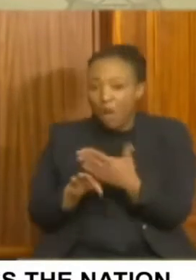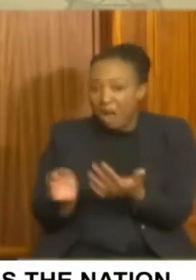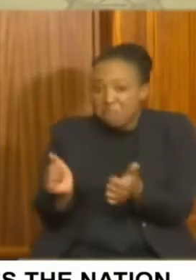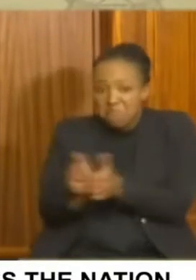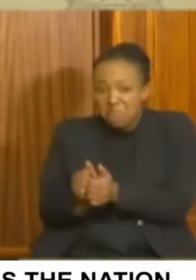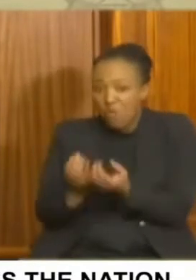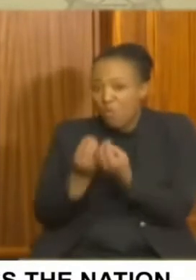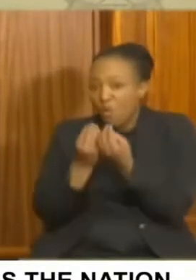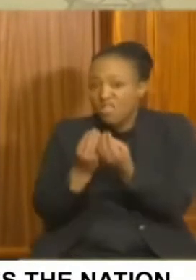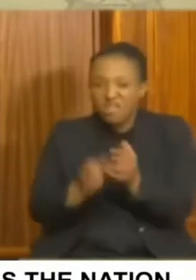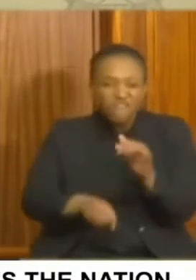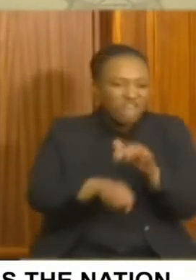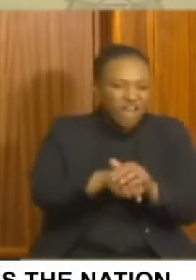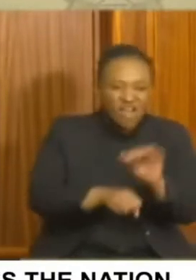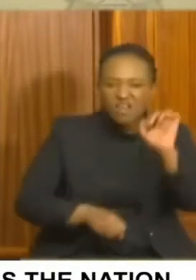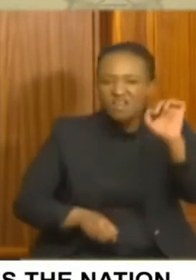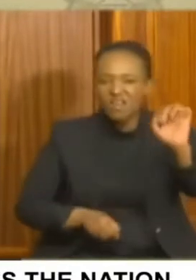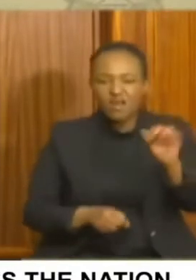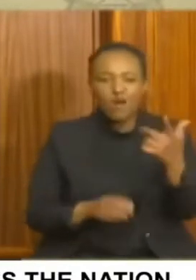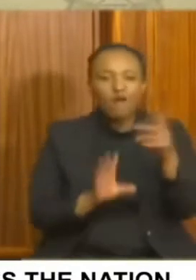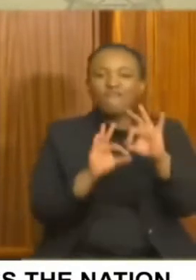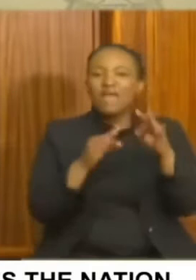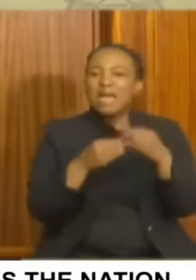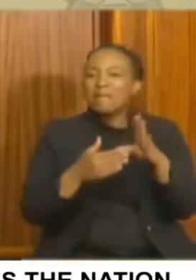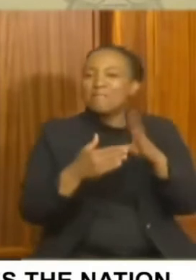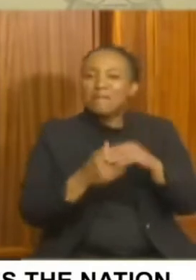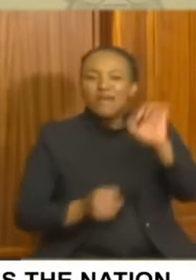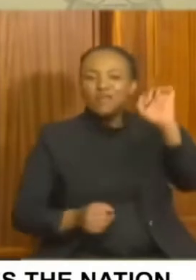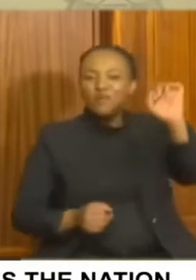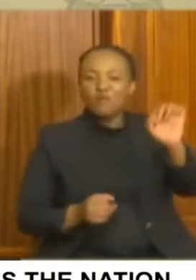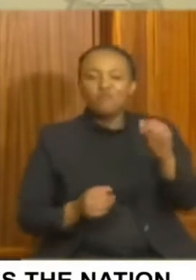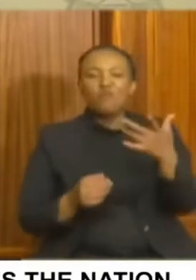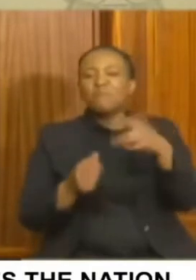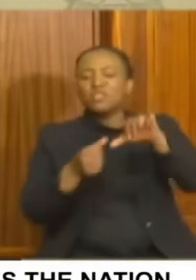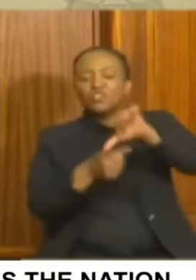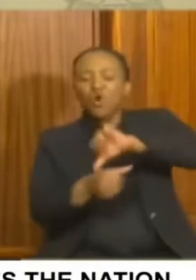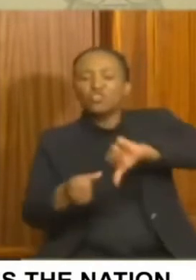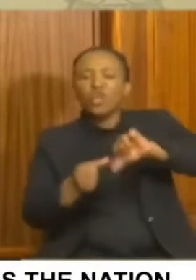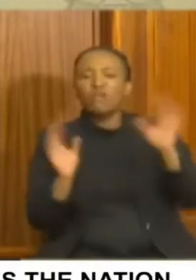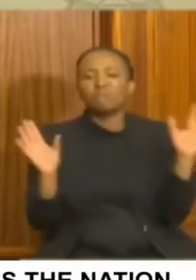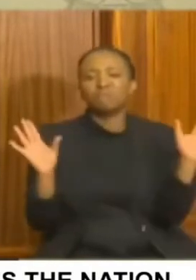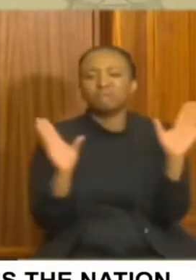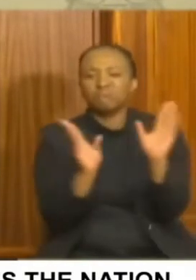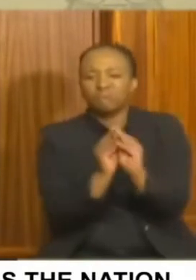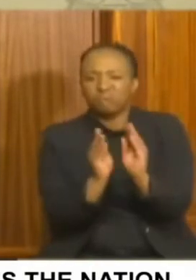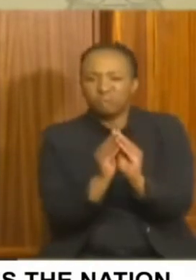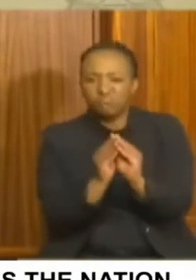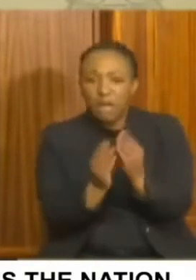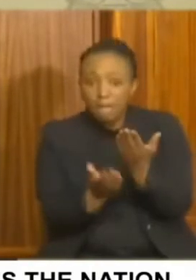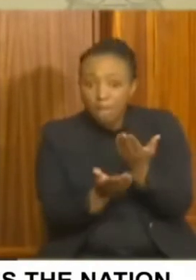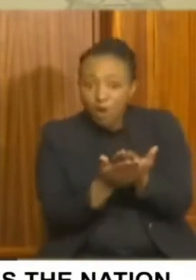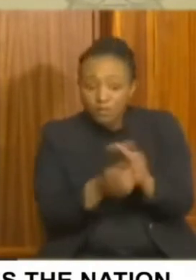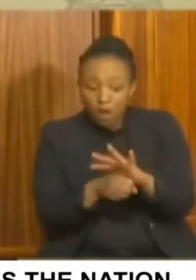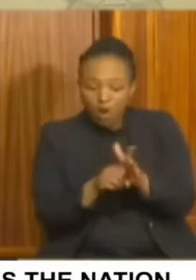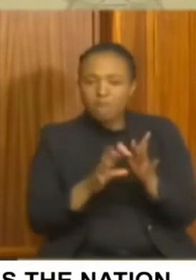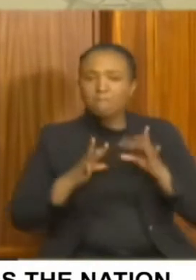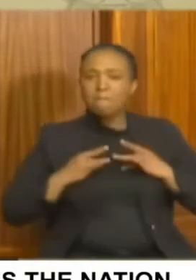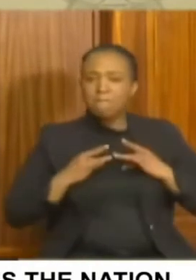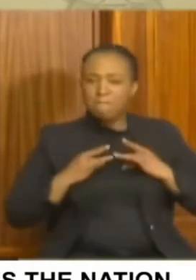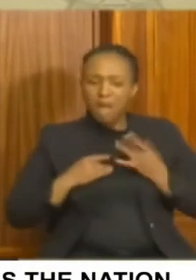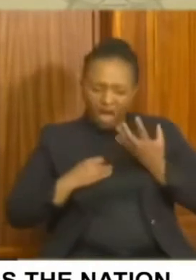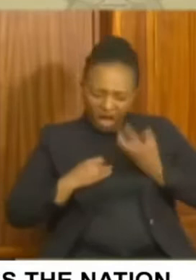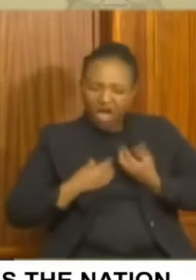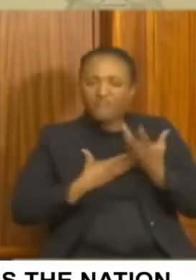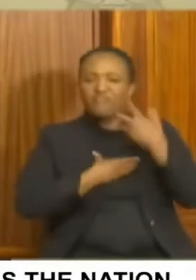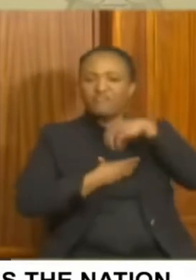co-worker or a friend with tuberculosis at a social gathering, may be infected.